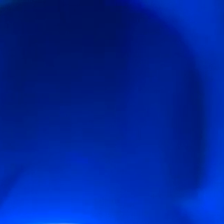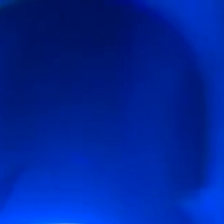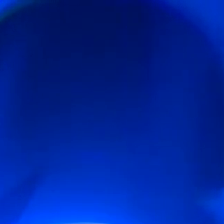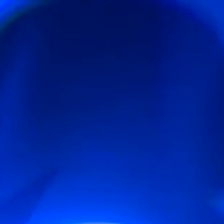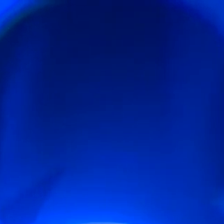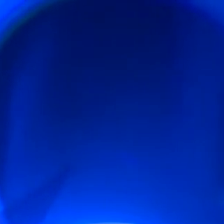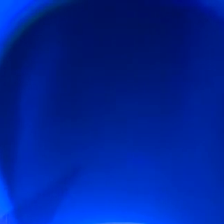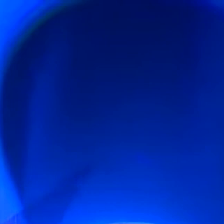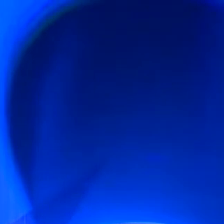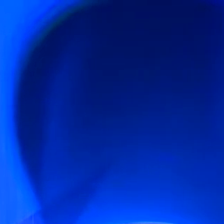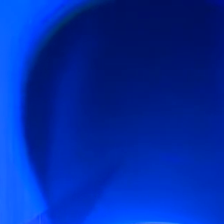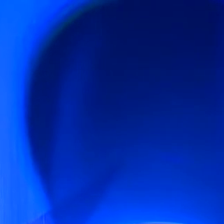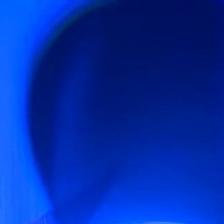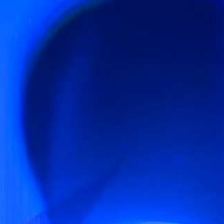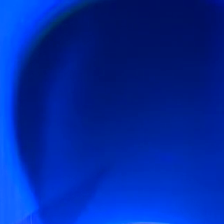I have a bad arm.